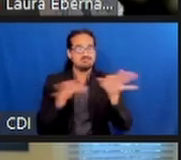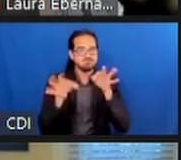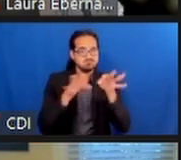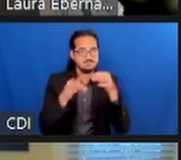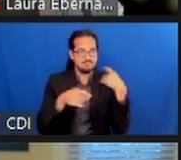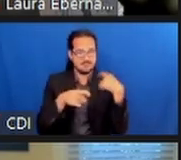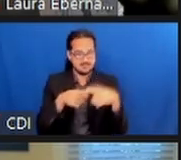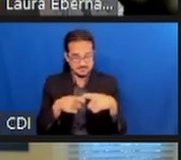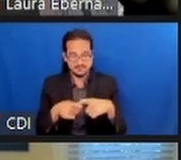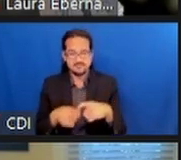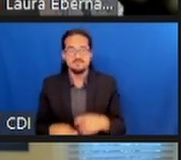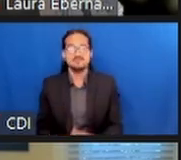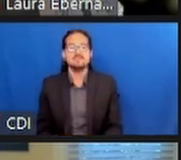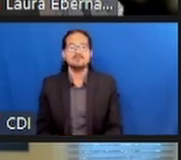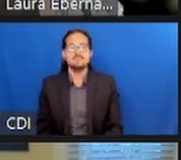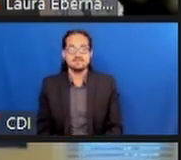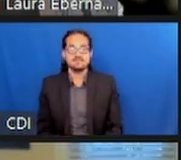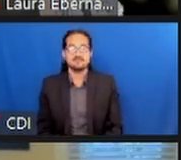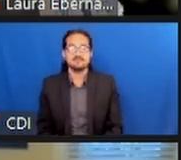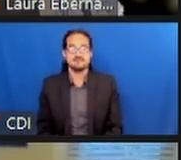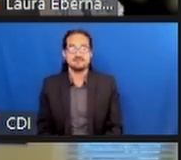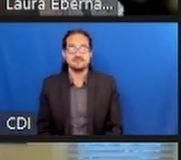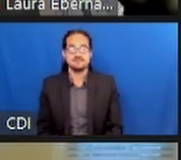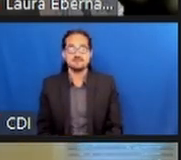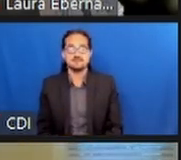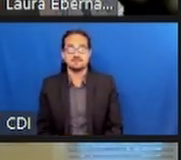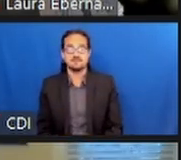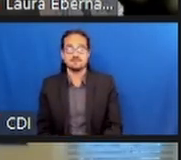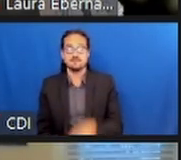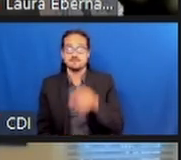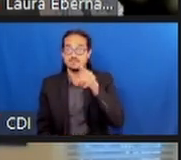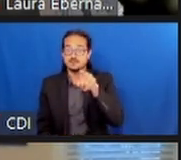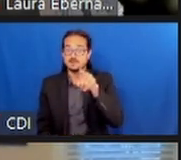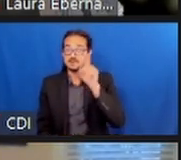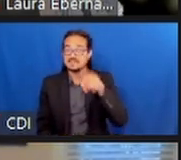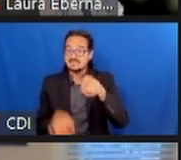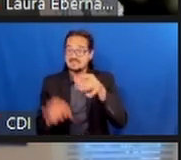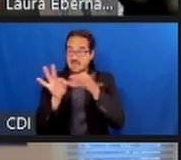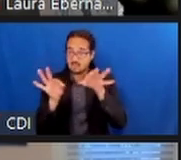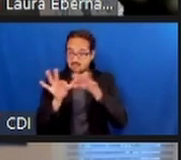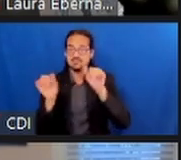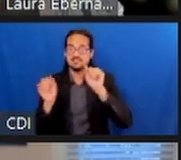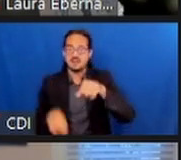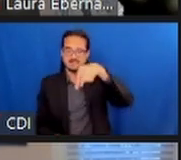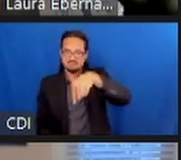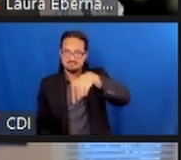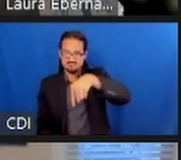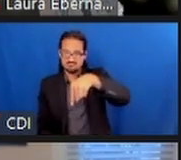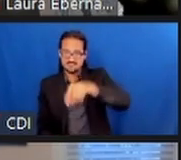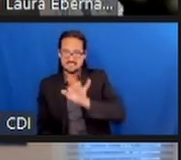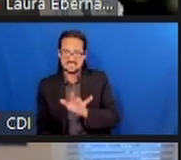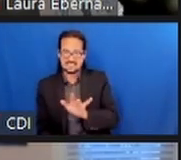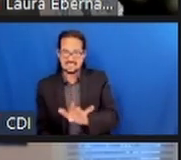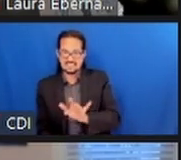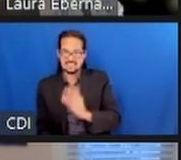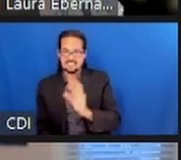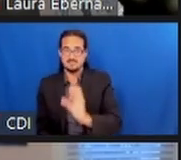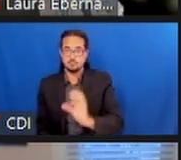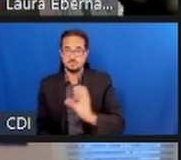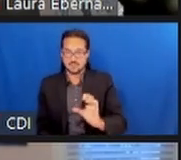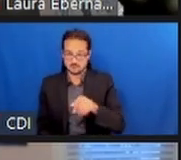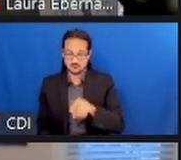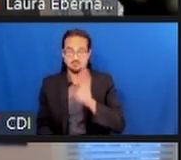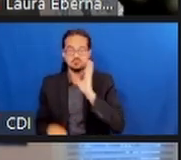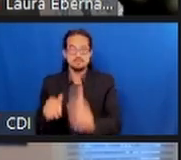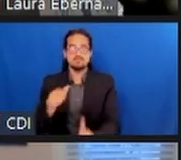can access the closed caption feature at the bottom of your Zoom browser. Simply click on that CC button, and that will open